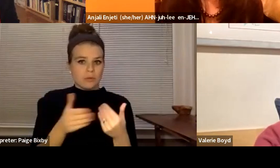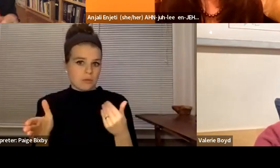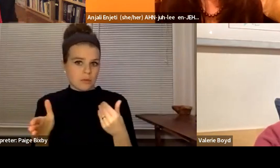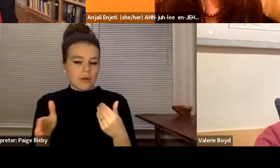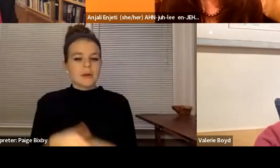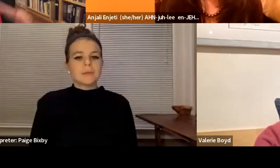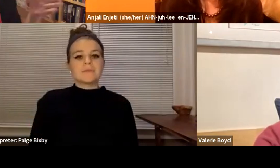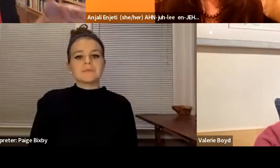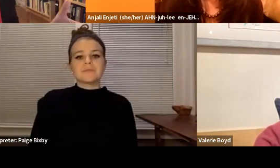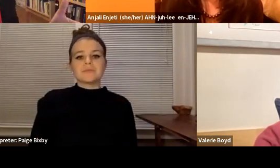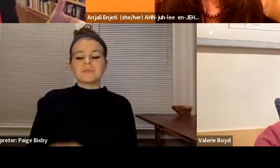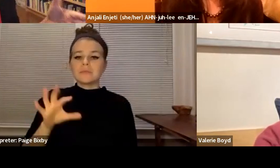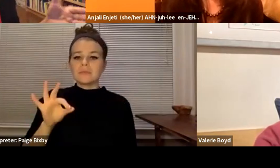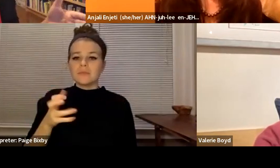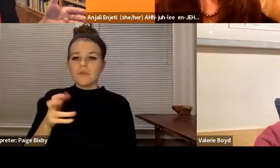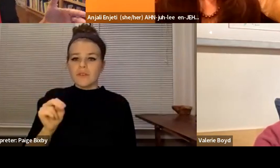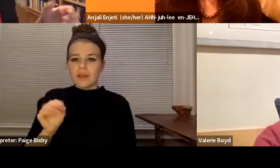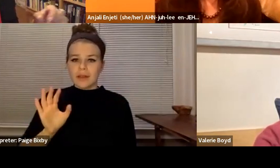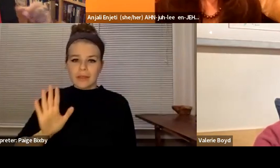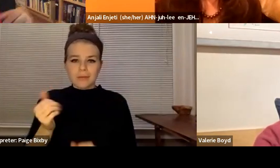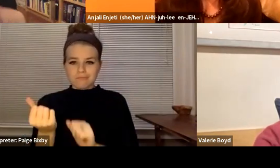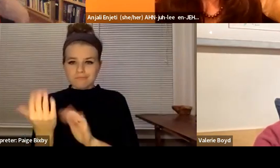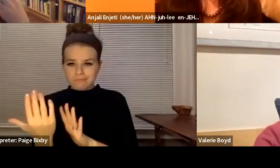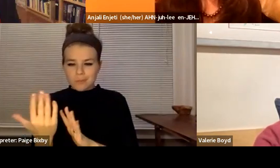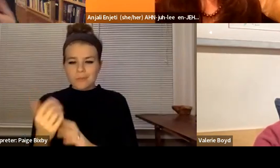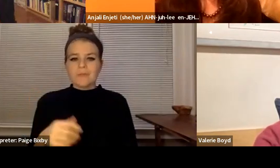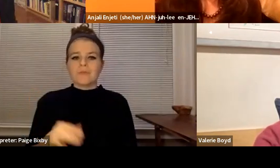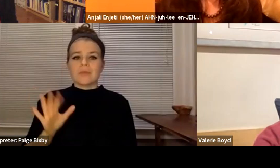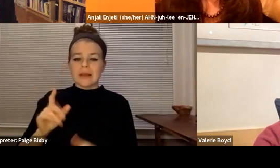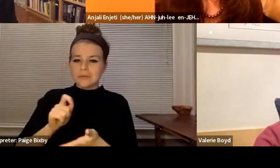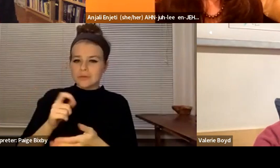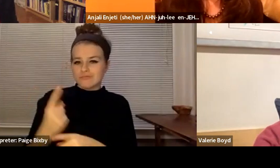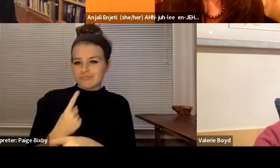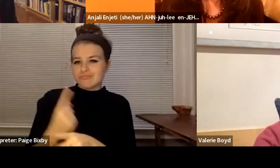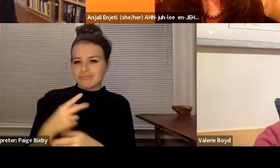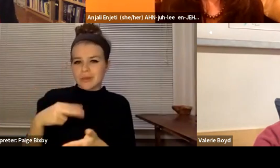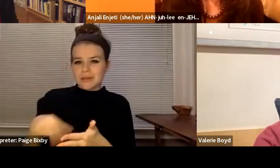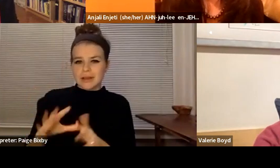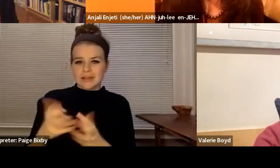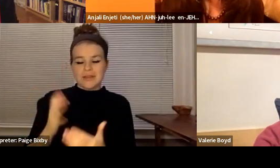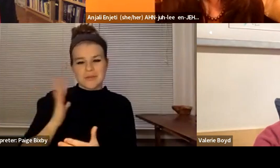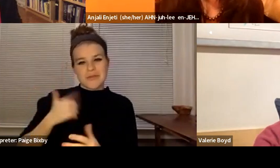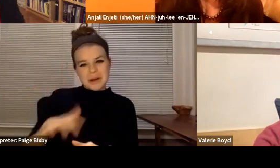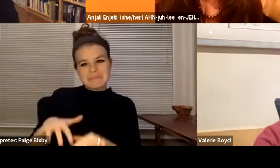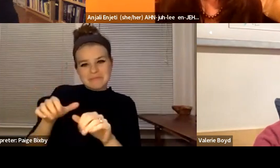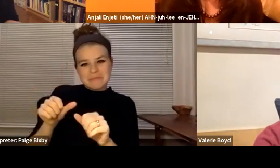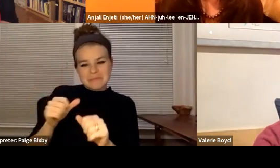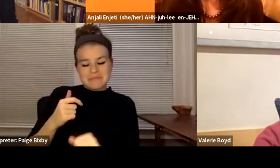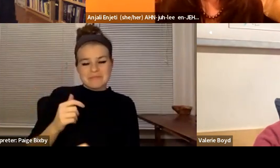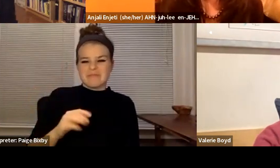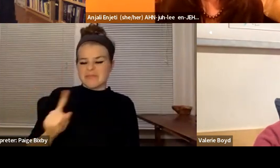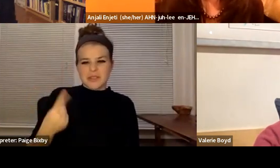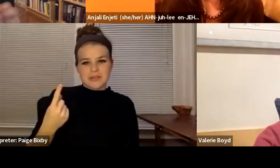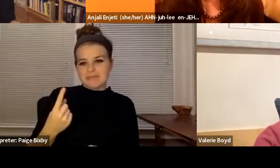of Fagan technique and his regular dance class that I used to take as a community member that were